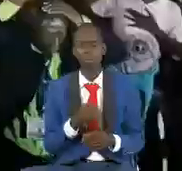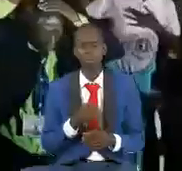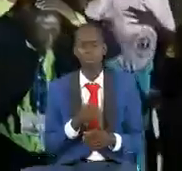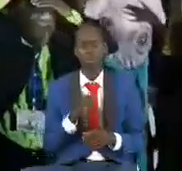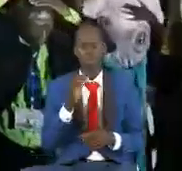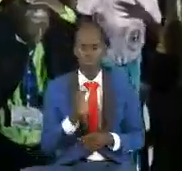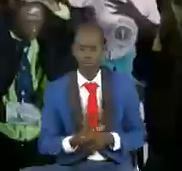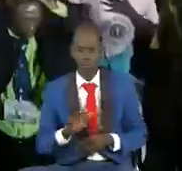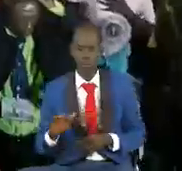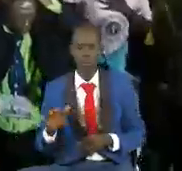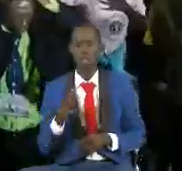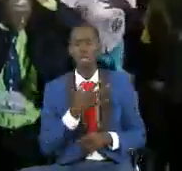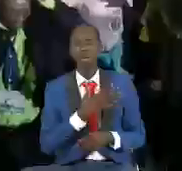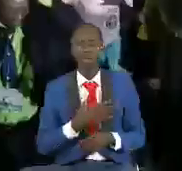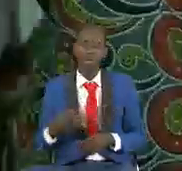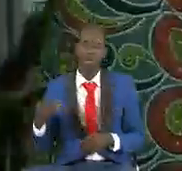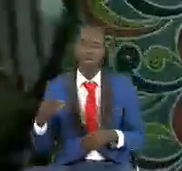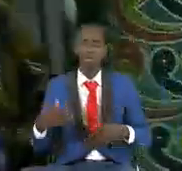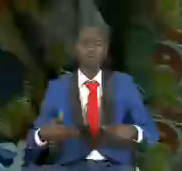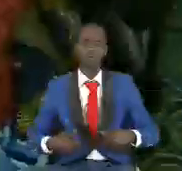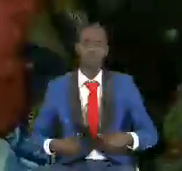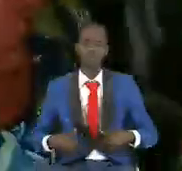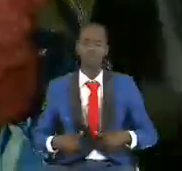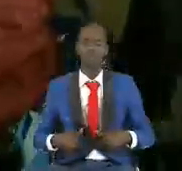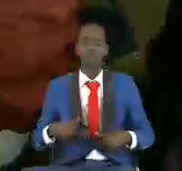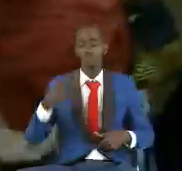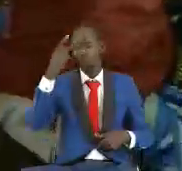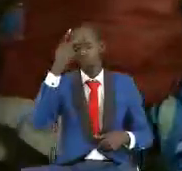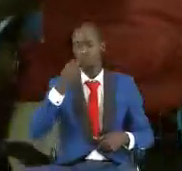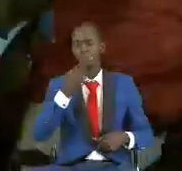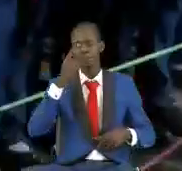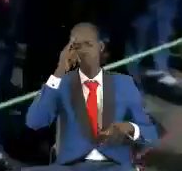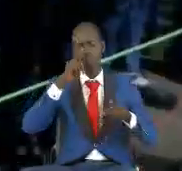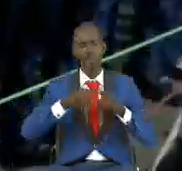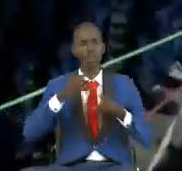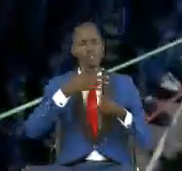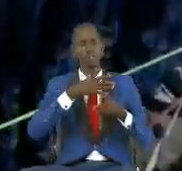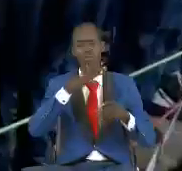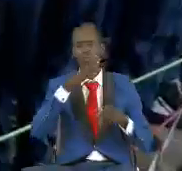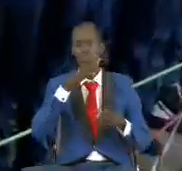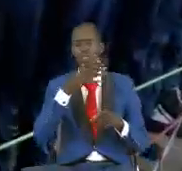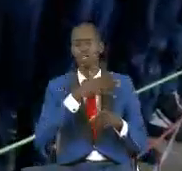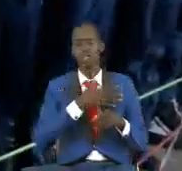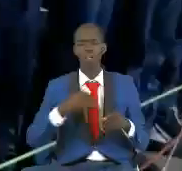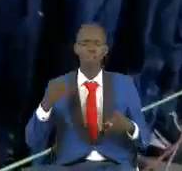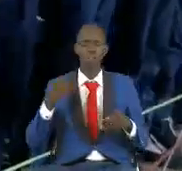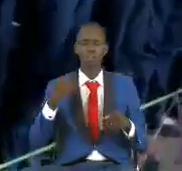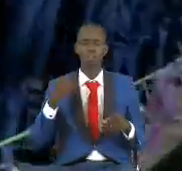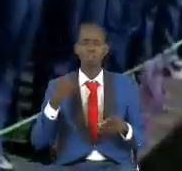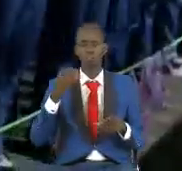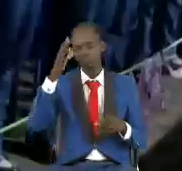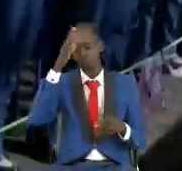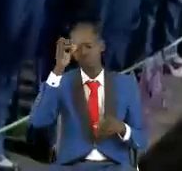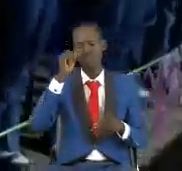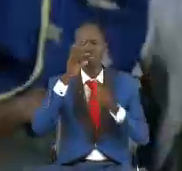children and youths, parents, mothers, and fathers, receive your